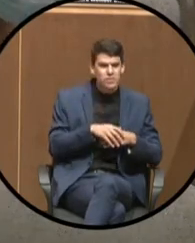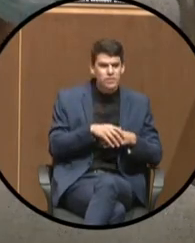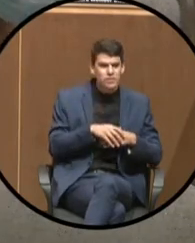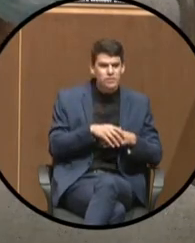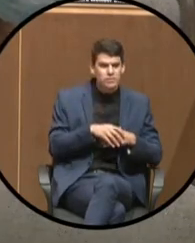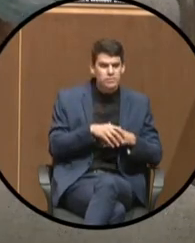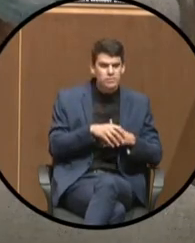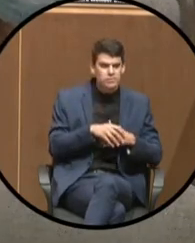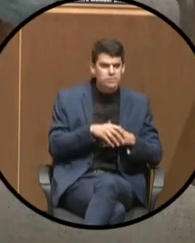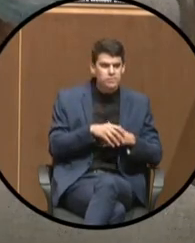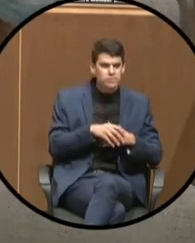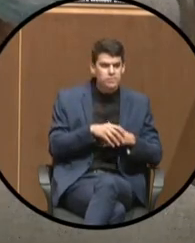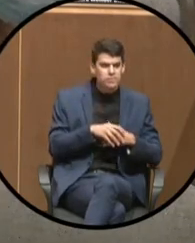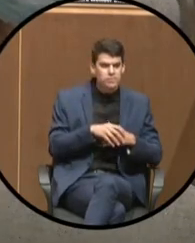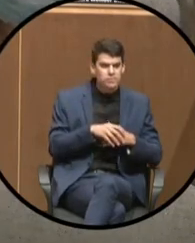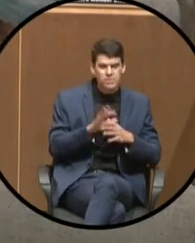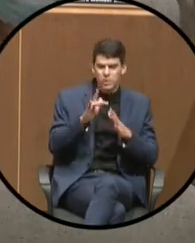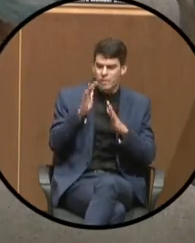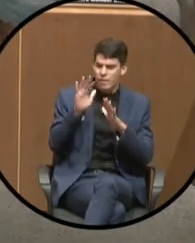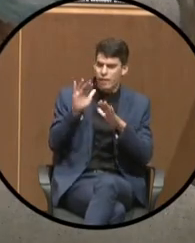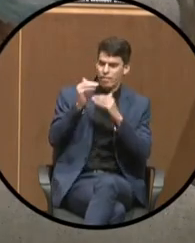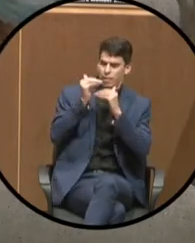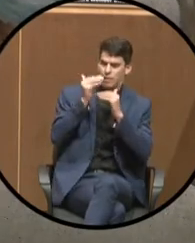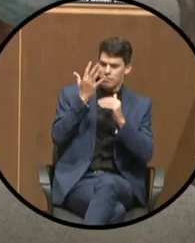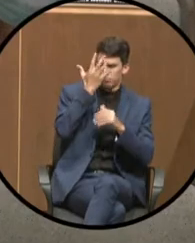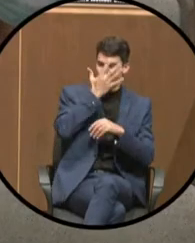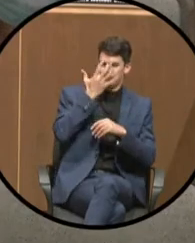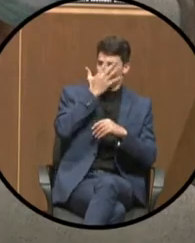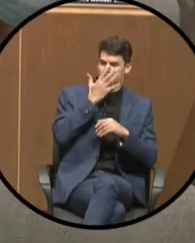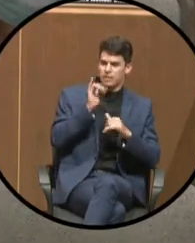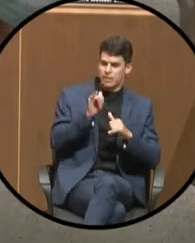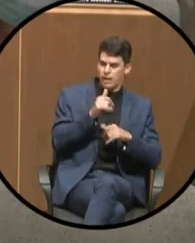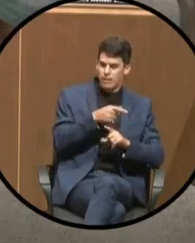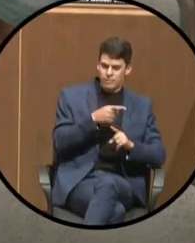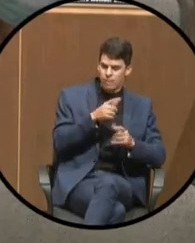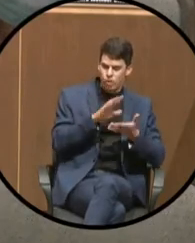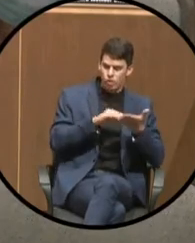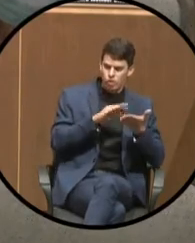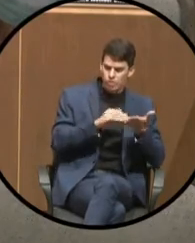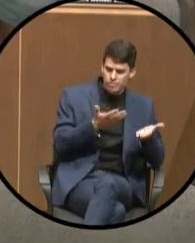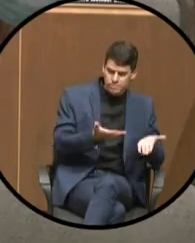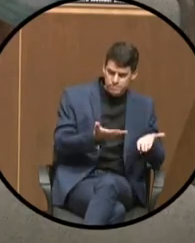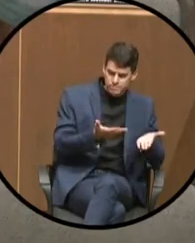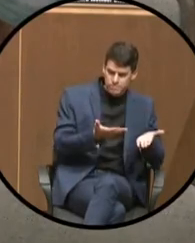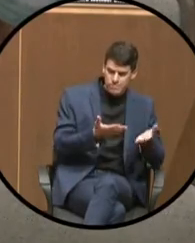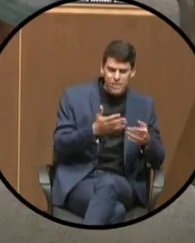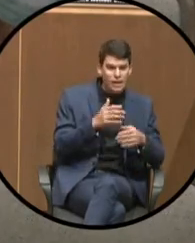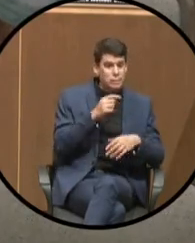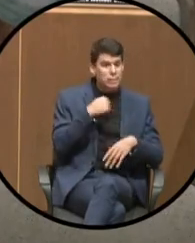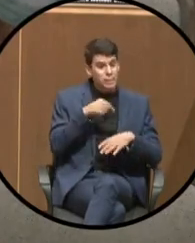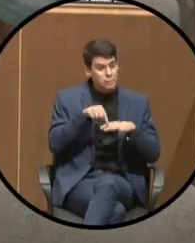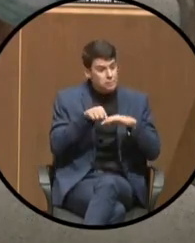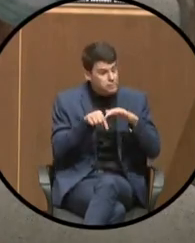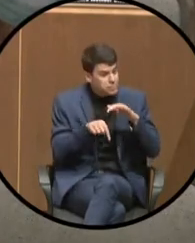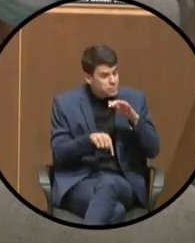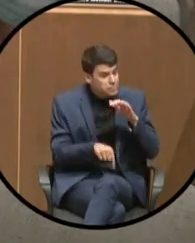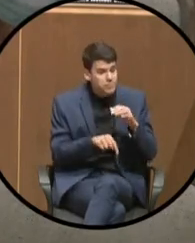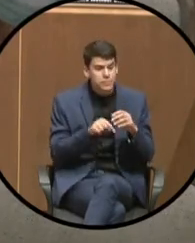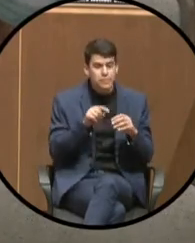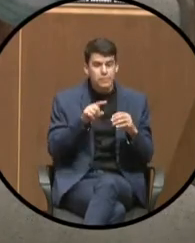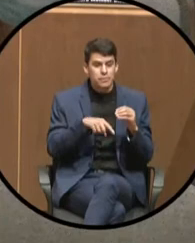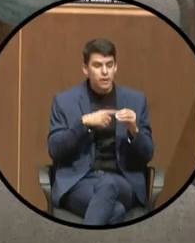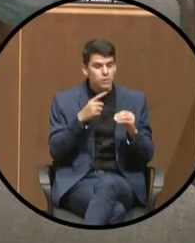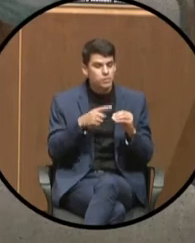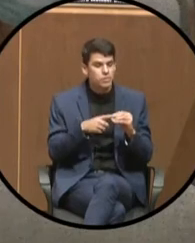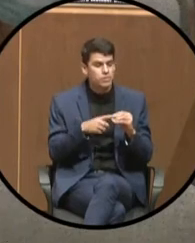some constraint on their face. I'm not going to go into the specifics of